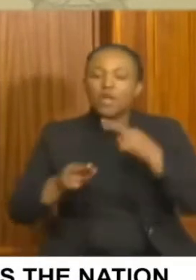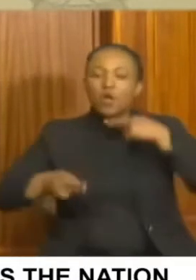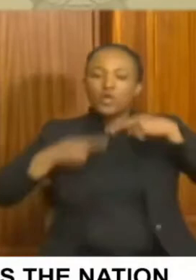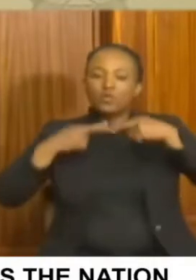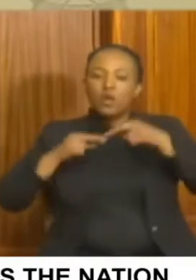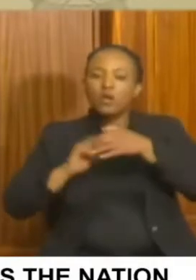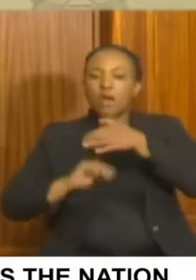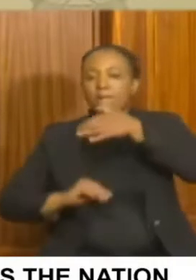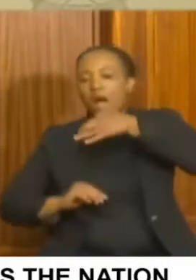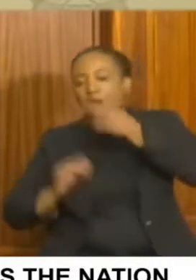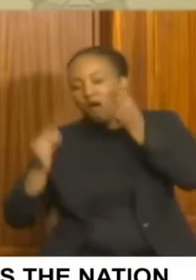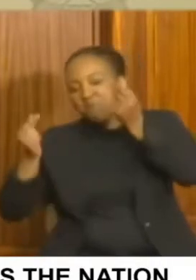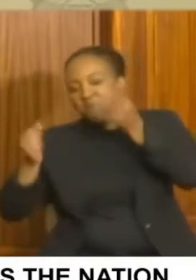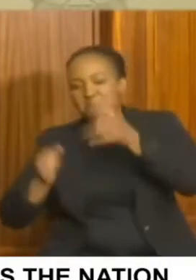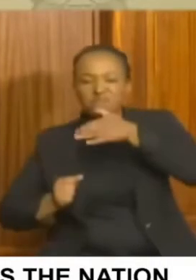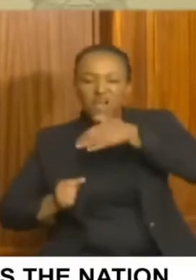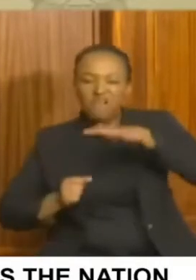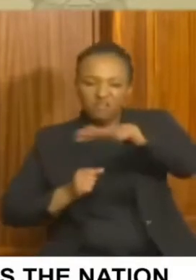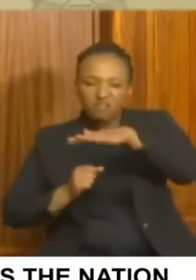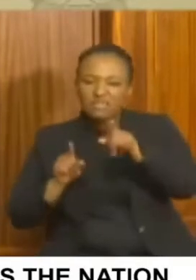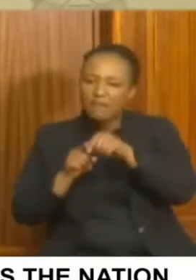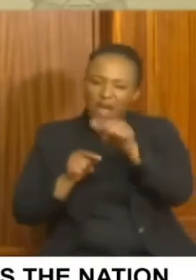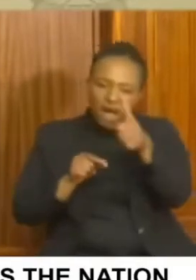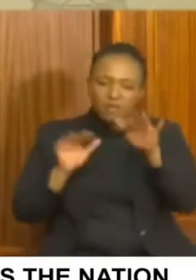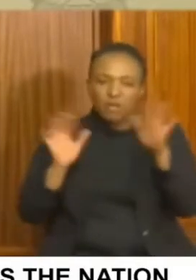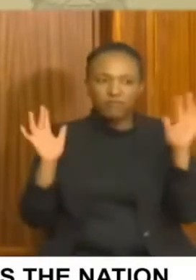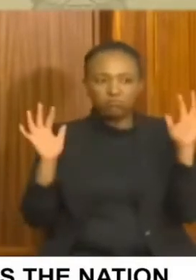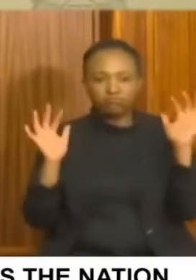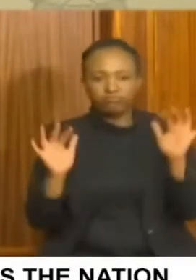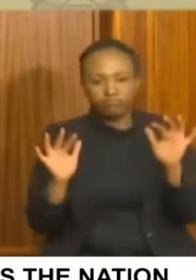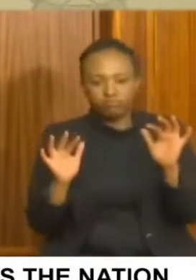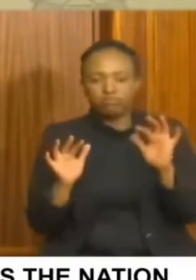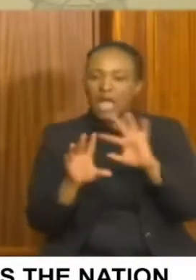restaurants, bars, taverns, and similar places.